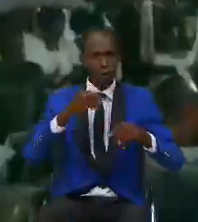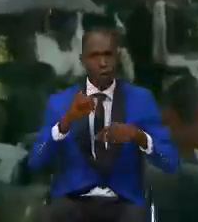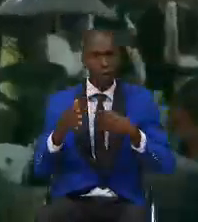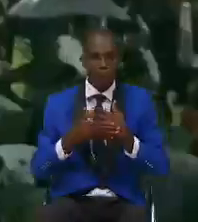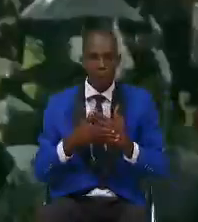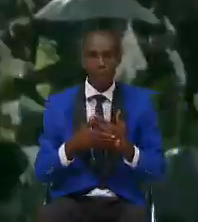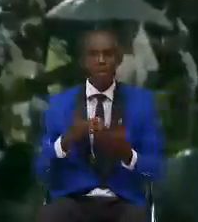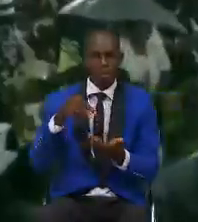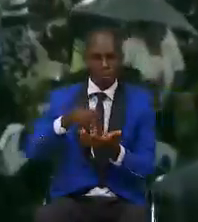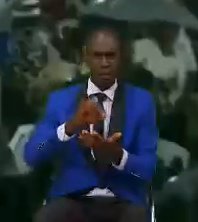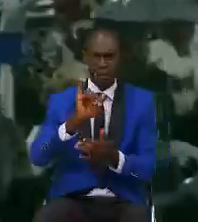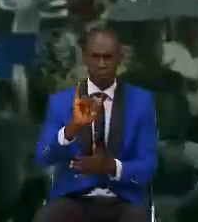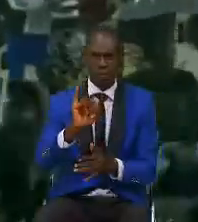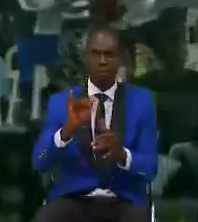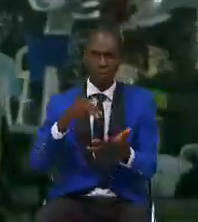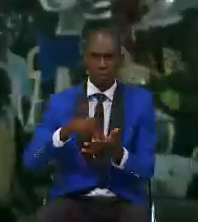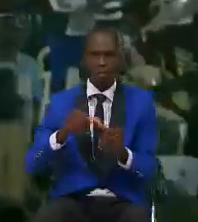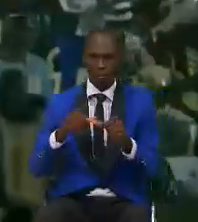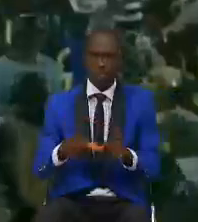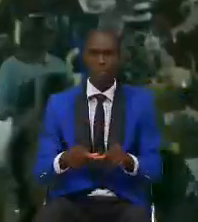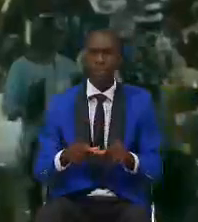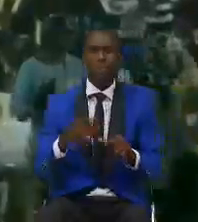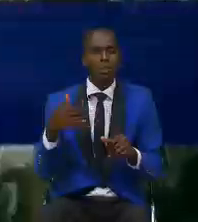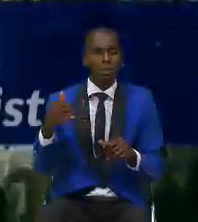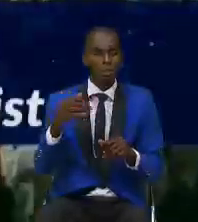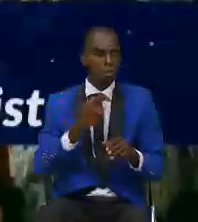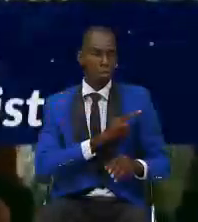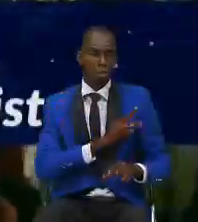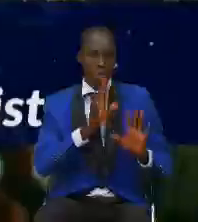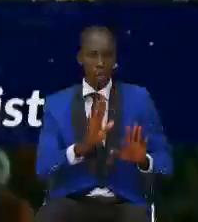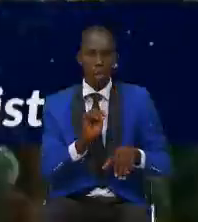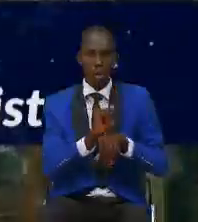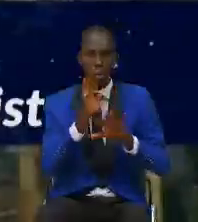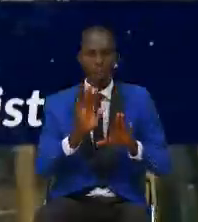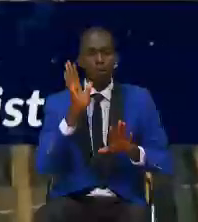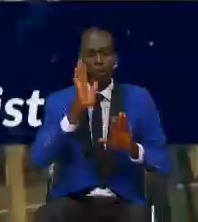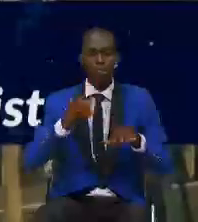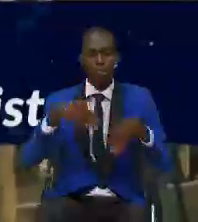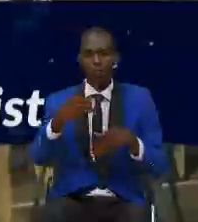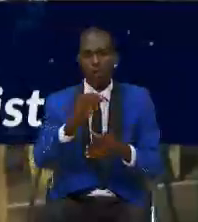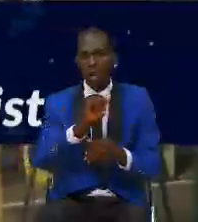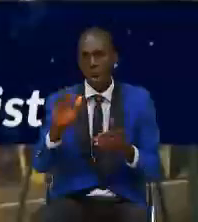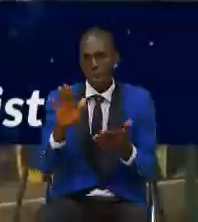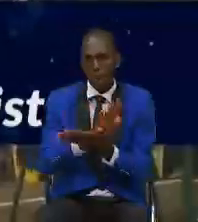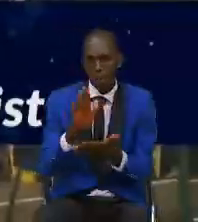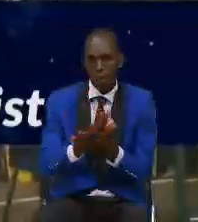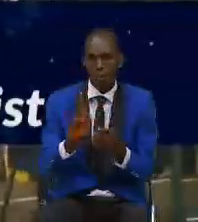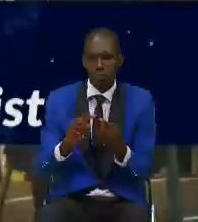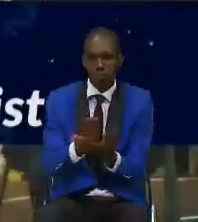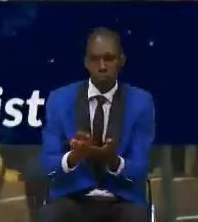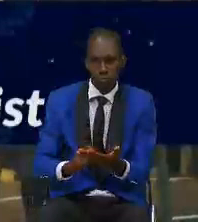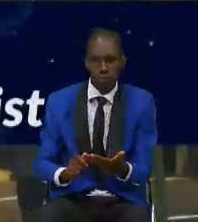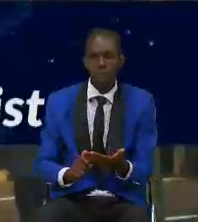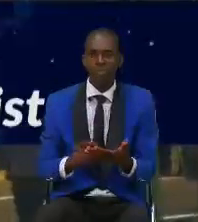and they'll give you the slip to fill. And you'll be faithful and give them correct information. We're calling our state